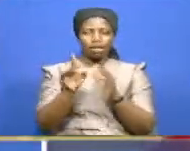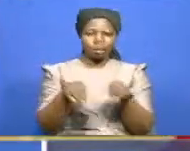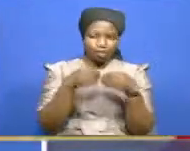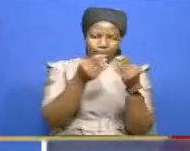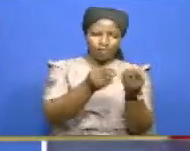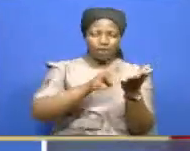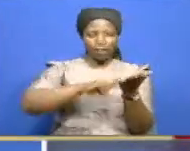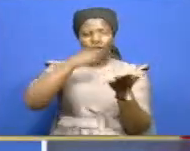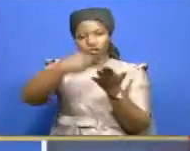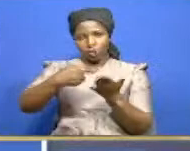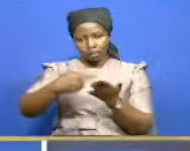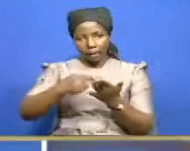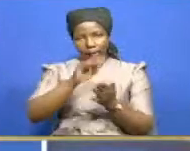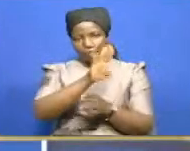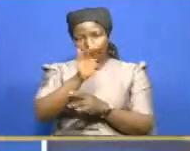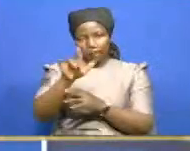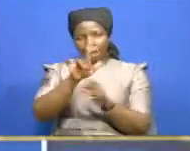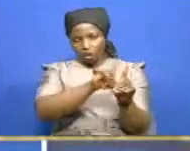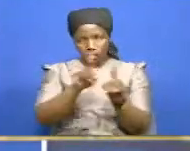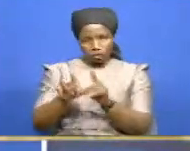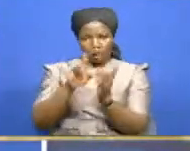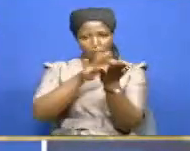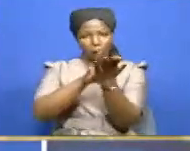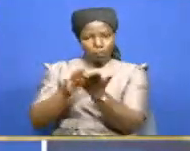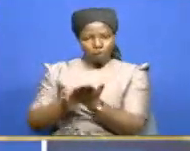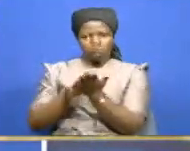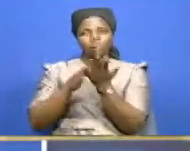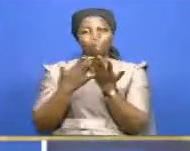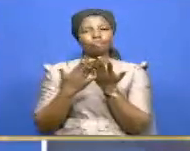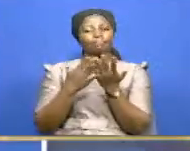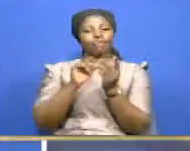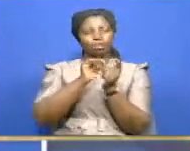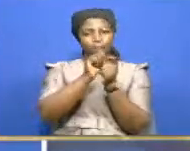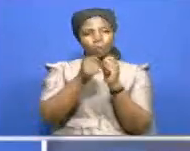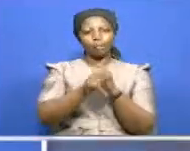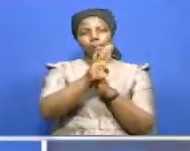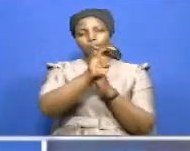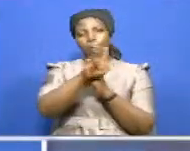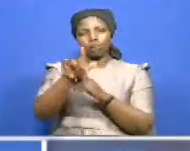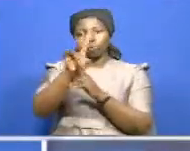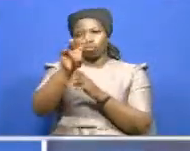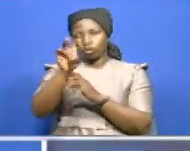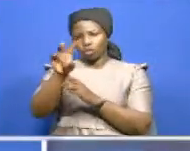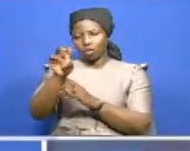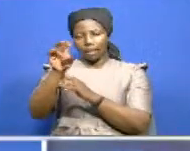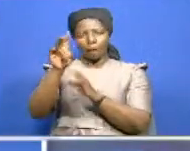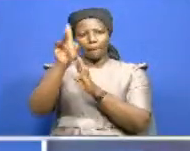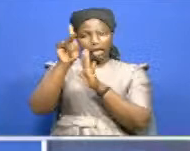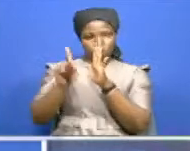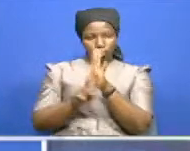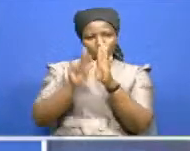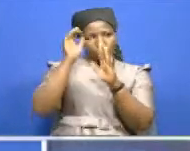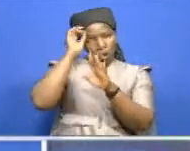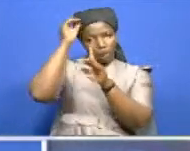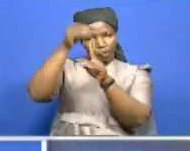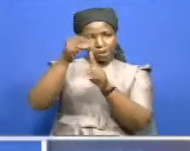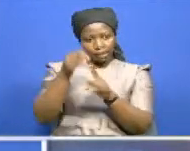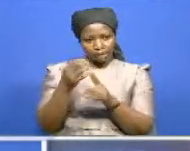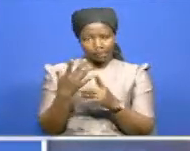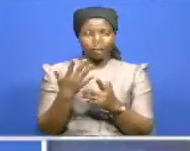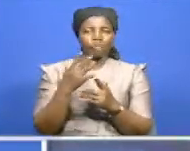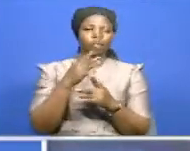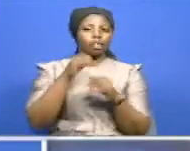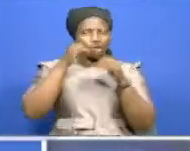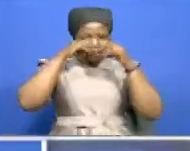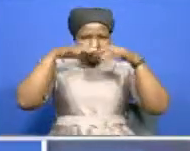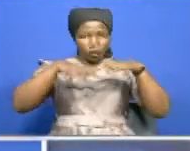resources. BBI further proposes a Devolution Laws Amendment Bill 2020. The principal object of the Devolution Laws Bill is